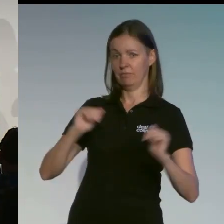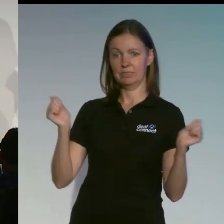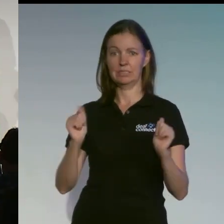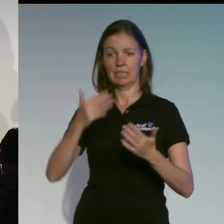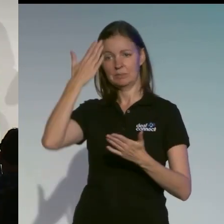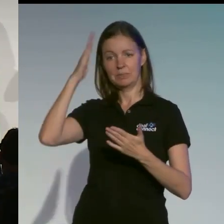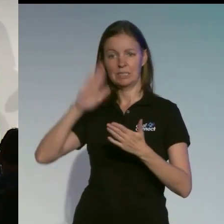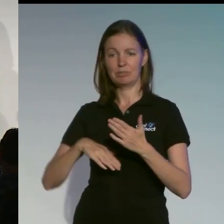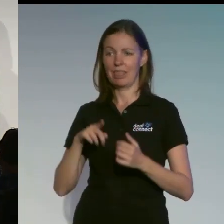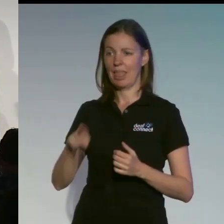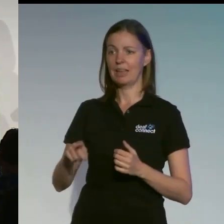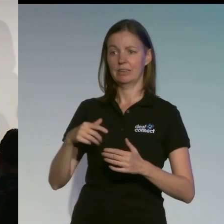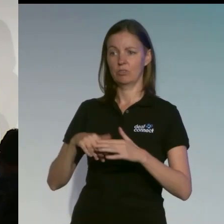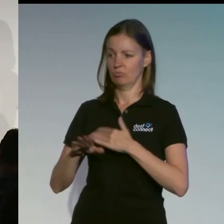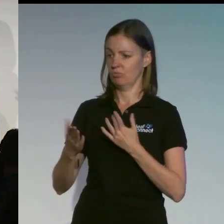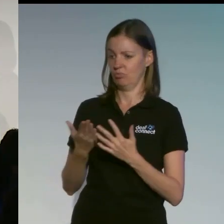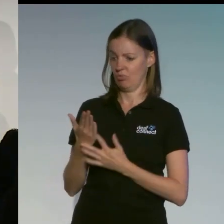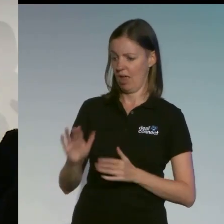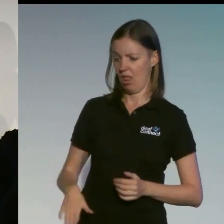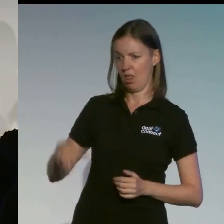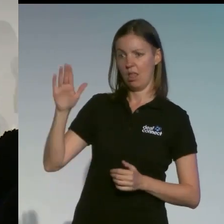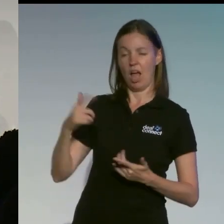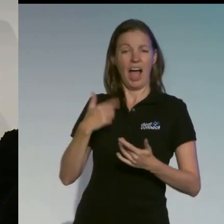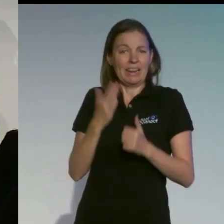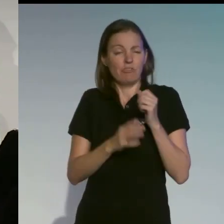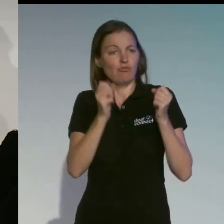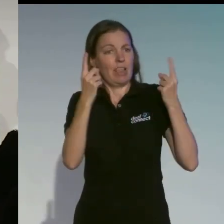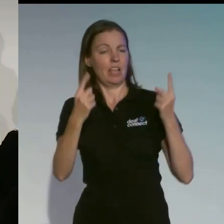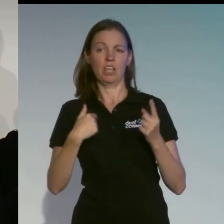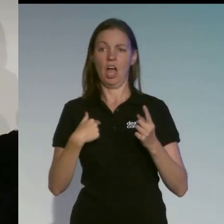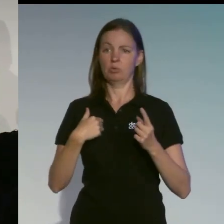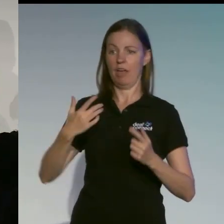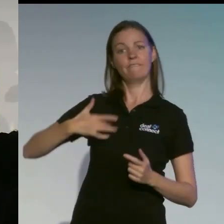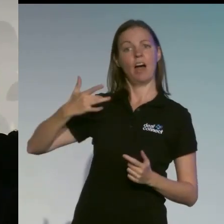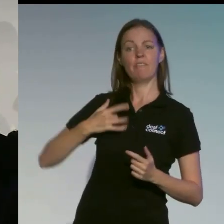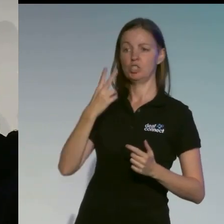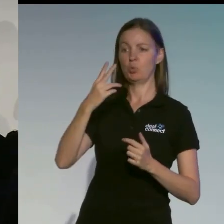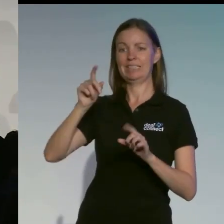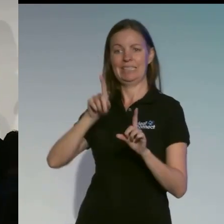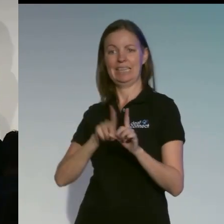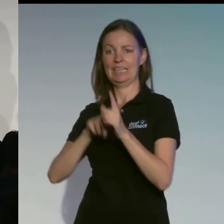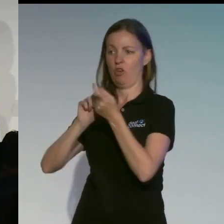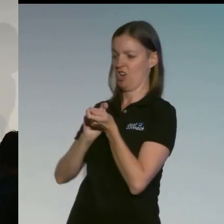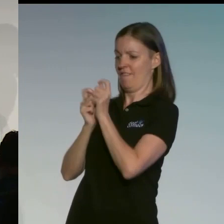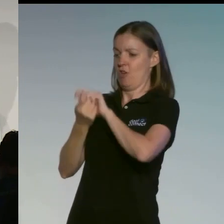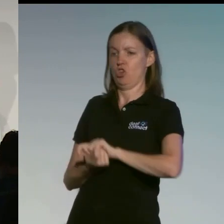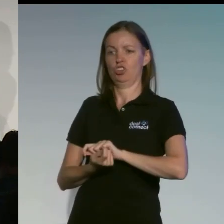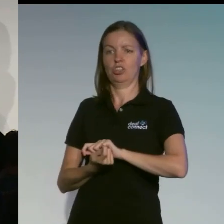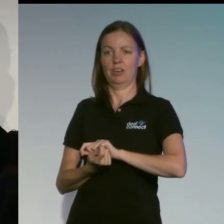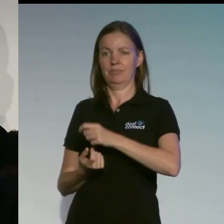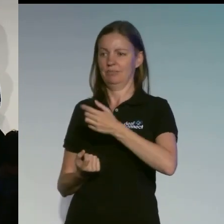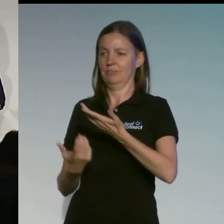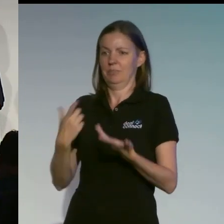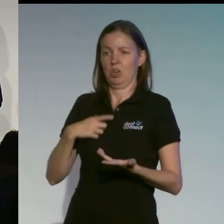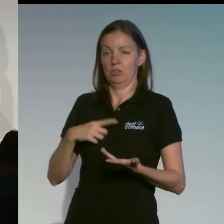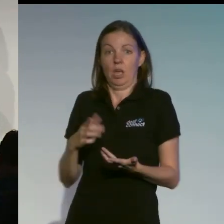started getting involved with this work myself, I didn't realise I was a survivor of 20 years of conversion practices because it didn't even occur to me